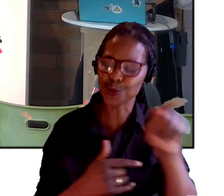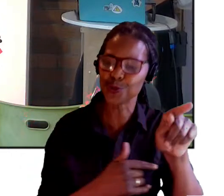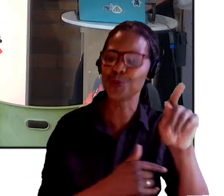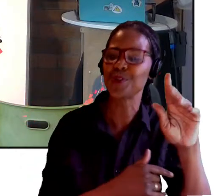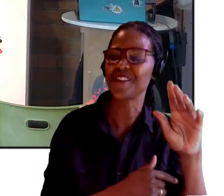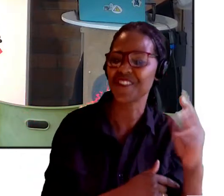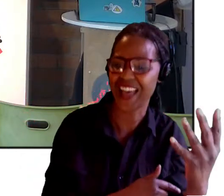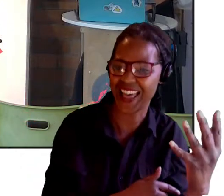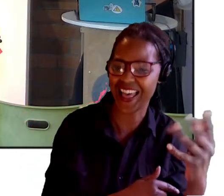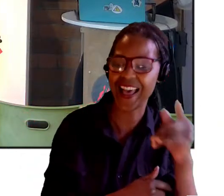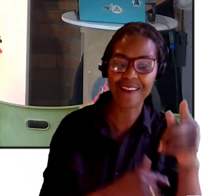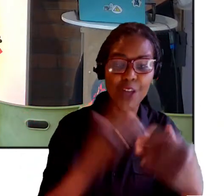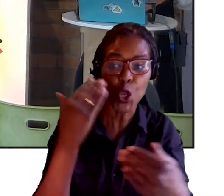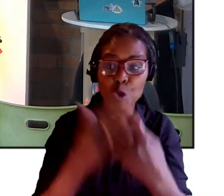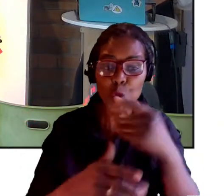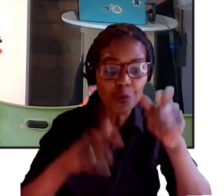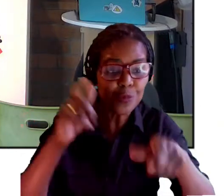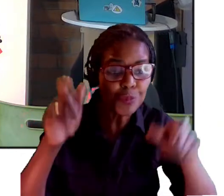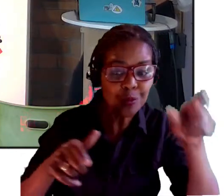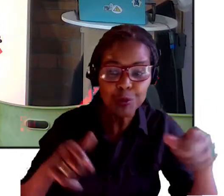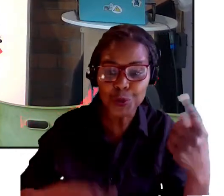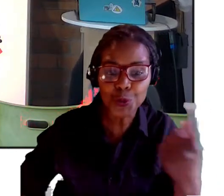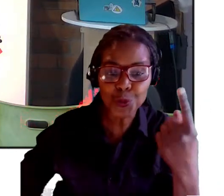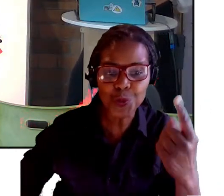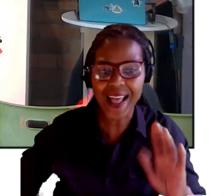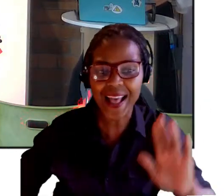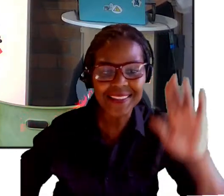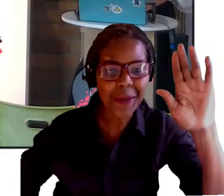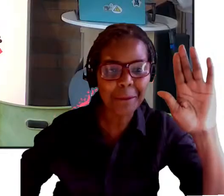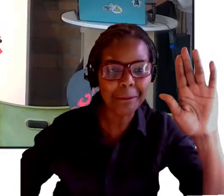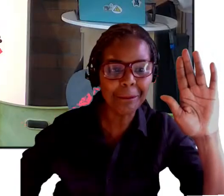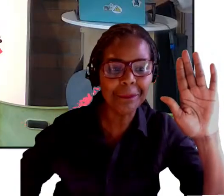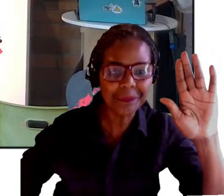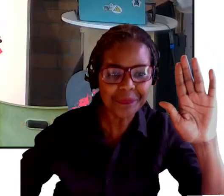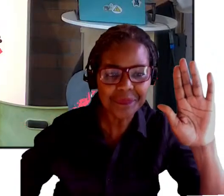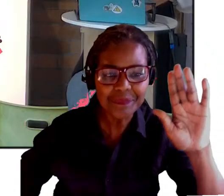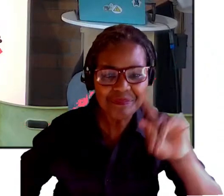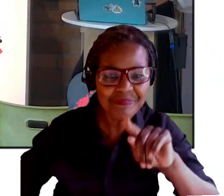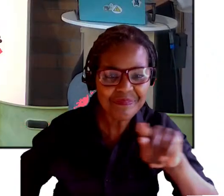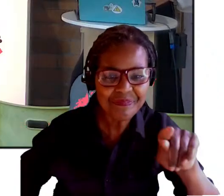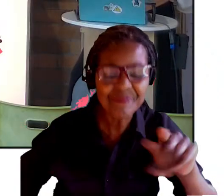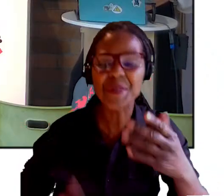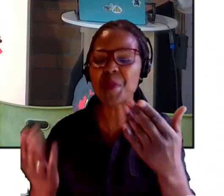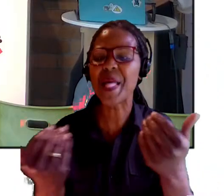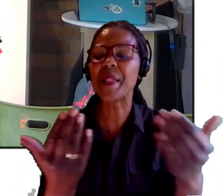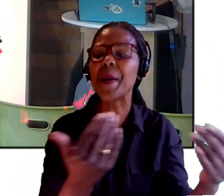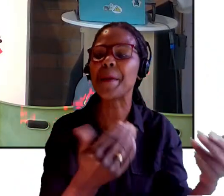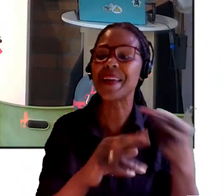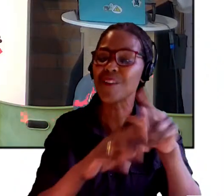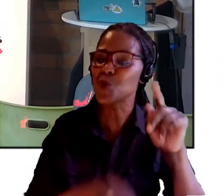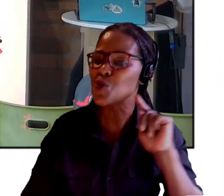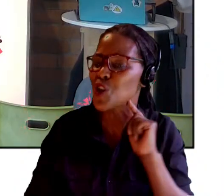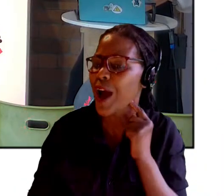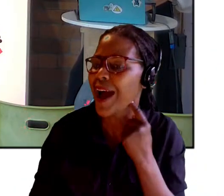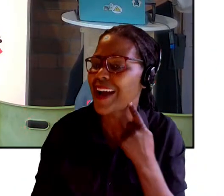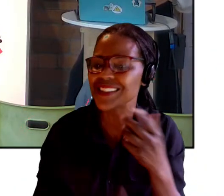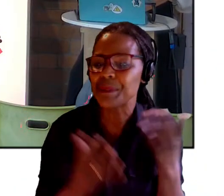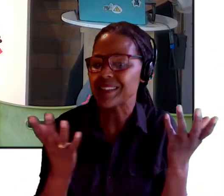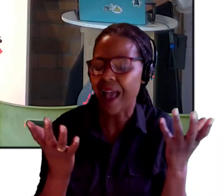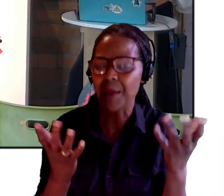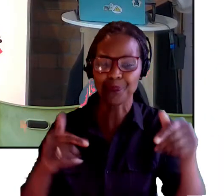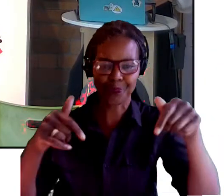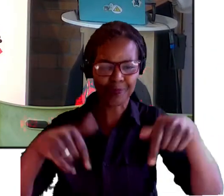One or two. All right. Hello. Welcome. This bit is for you, even if you are a bit shy. What is the Pervasive Media